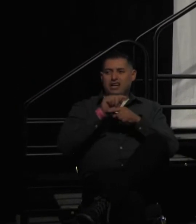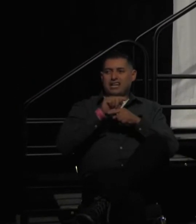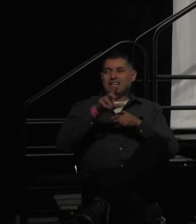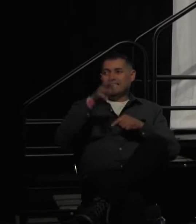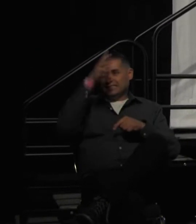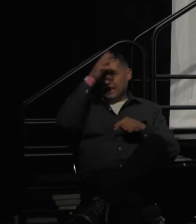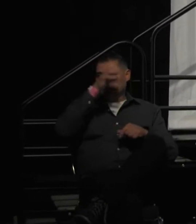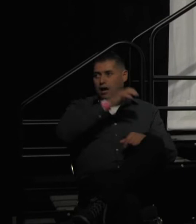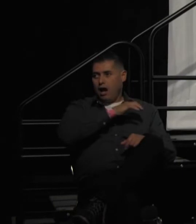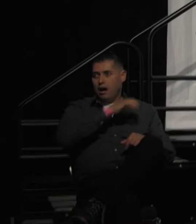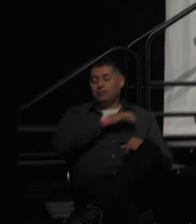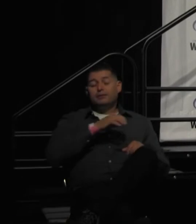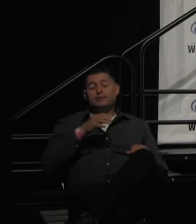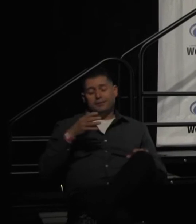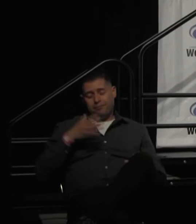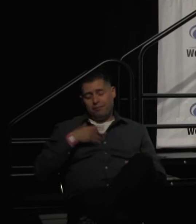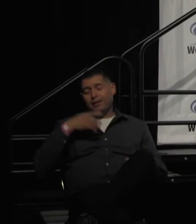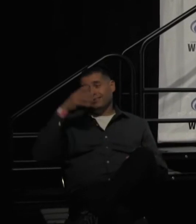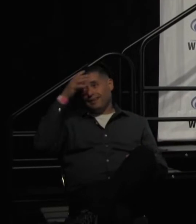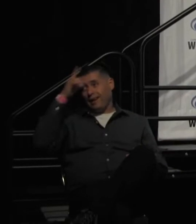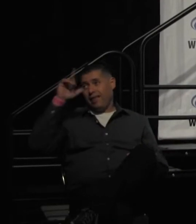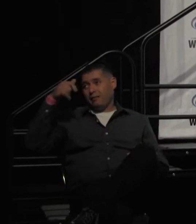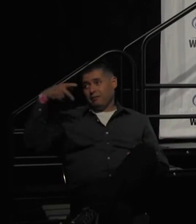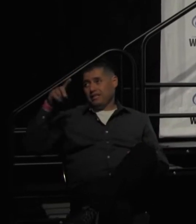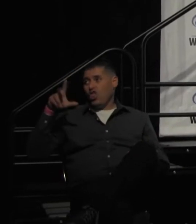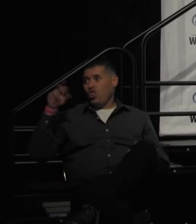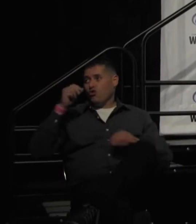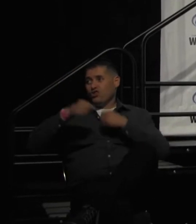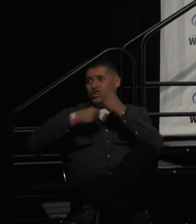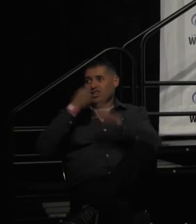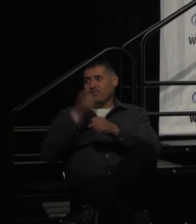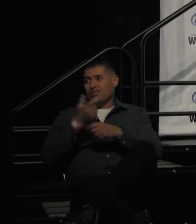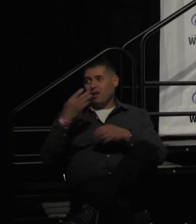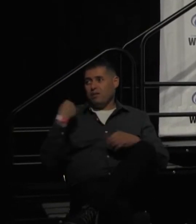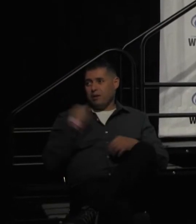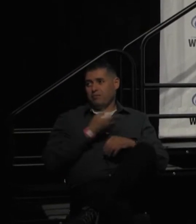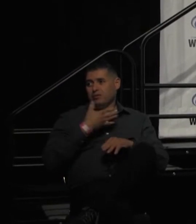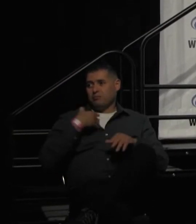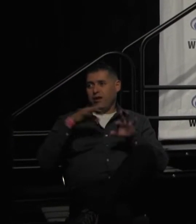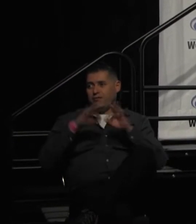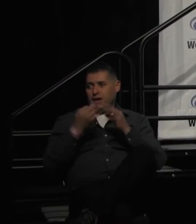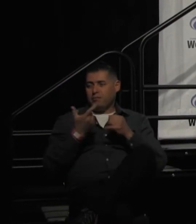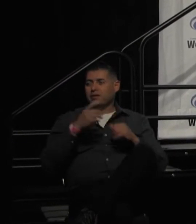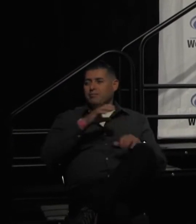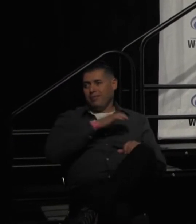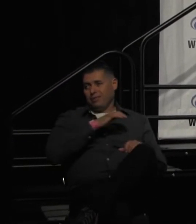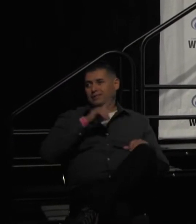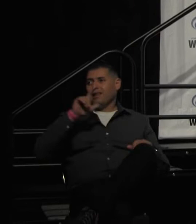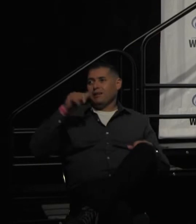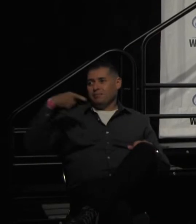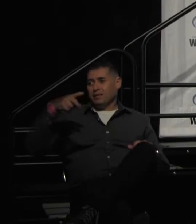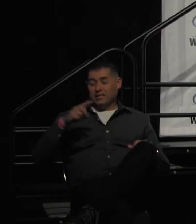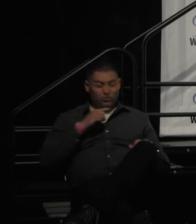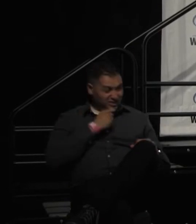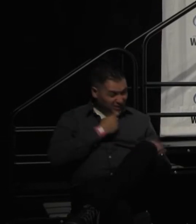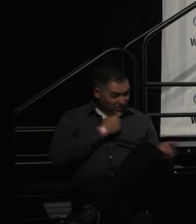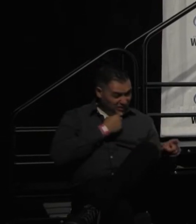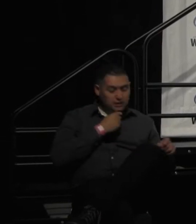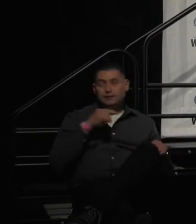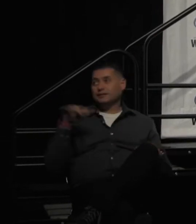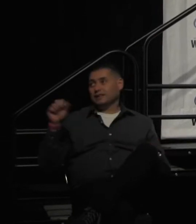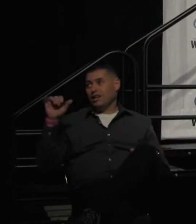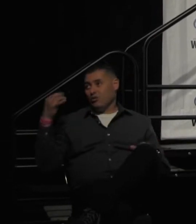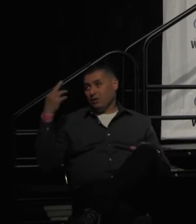a cop. My dad was LAPD for 30 years. A lot of members of my family were LAPD. Are you serious? No, serious. That's why Cheech was